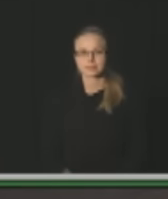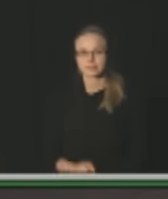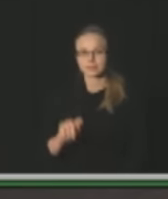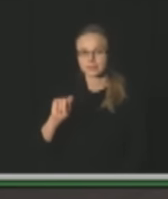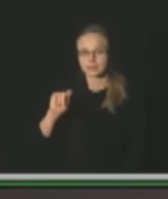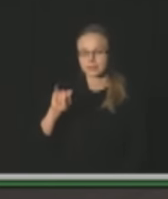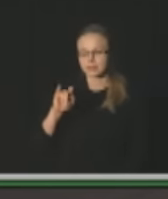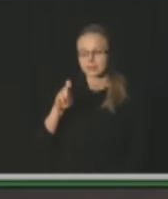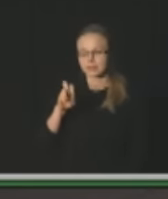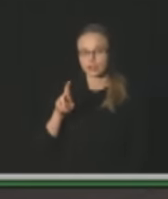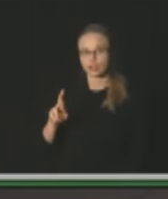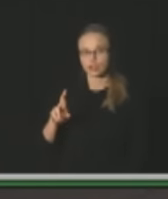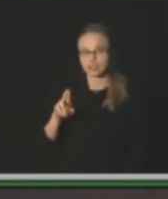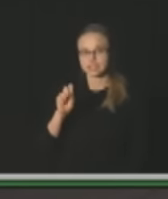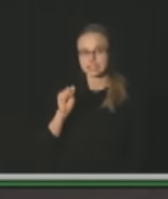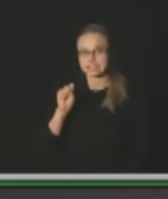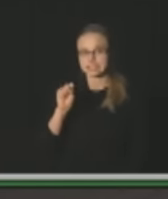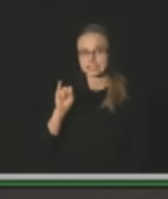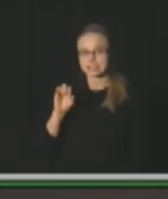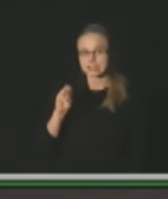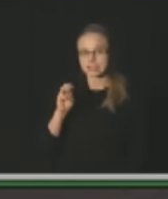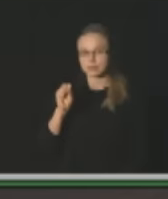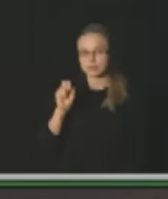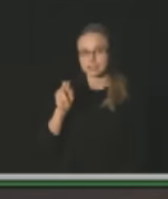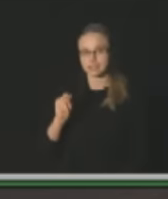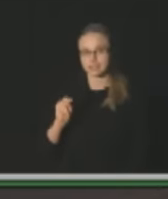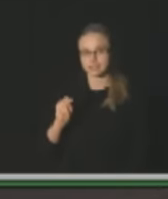Taylor Simpson.